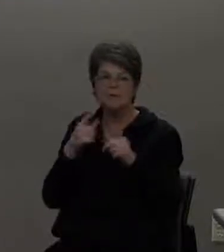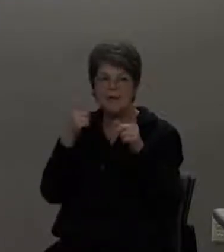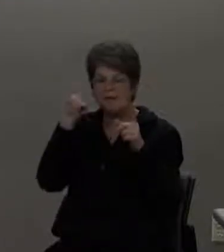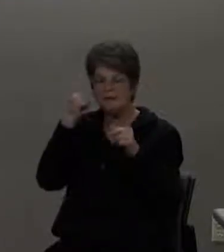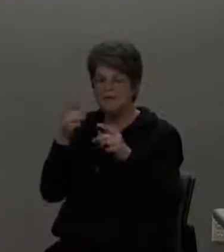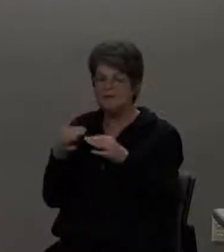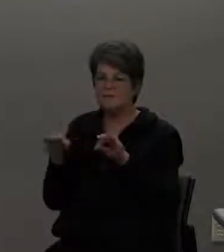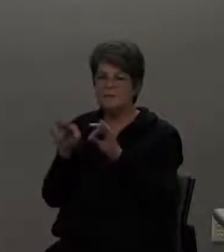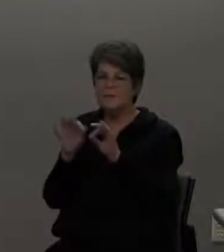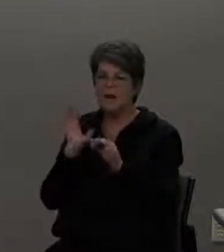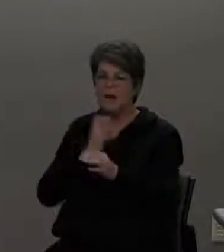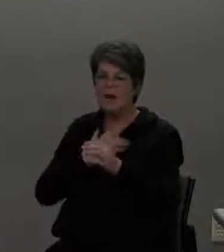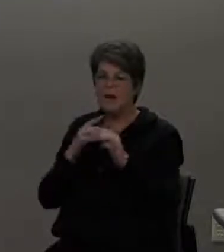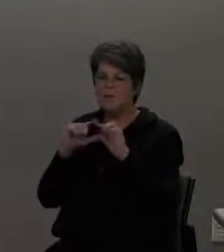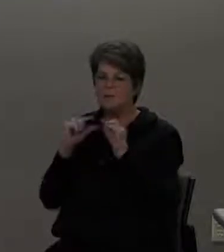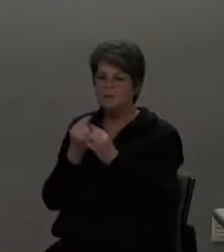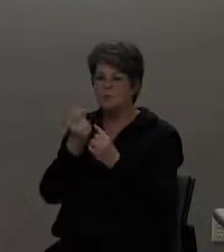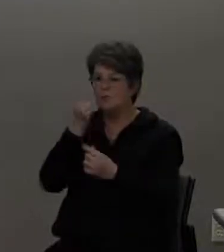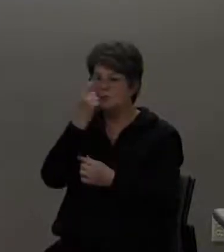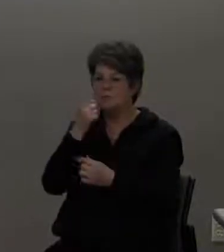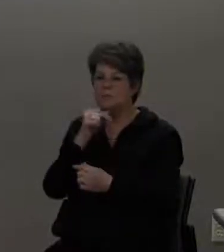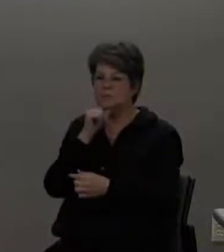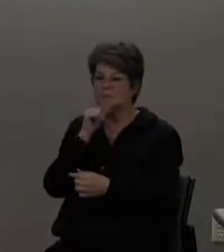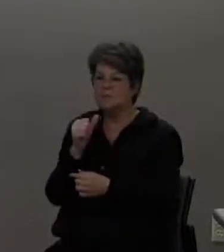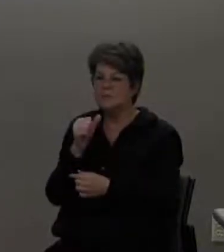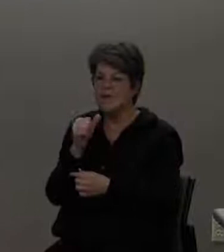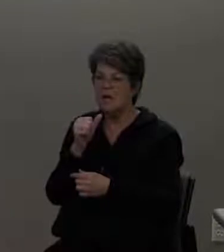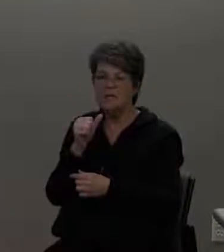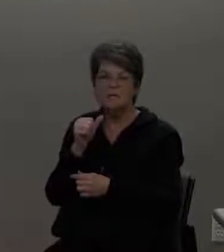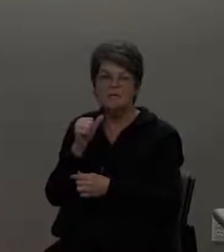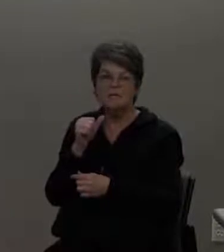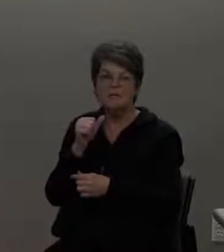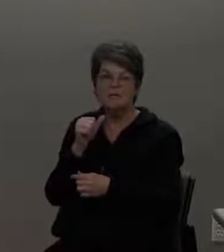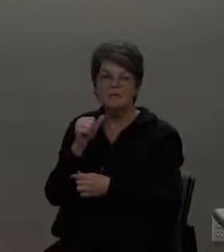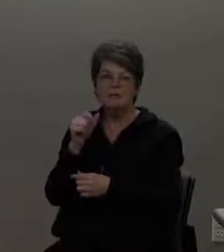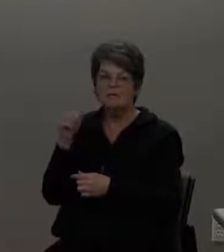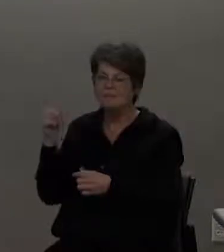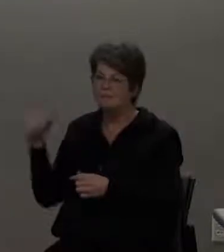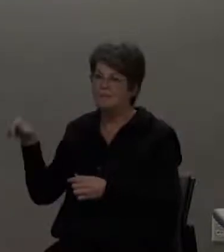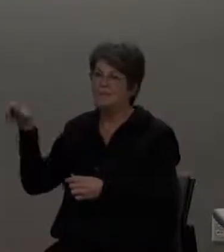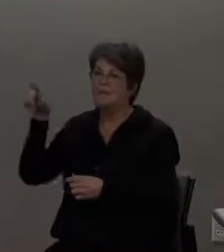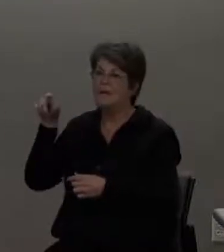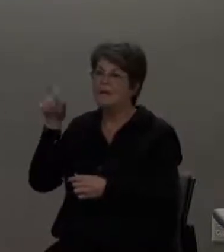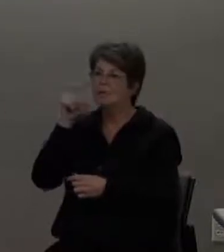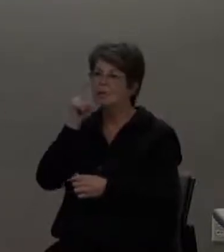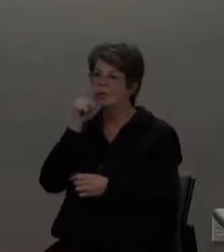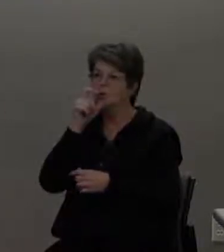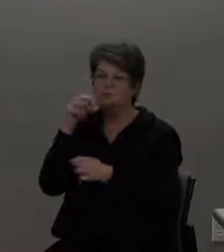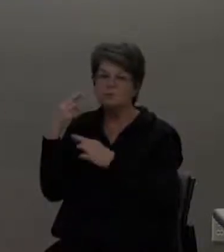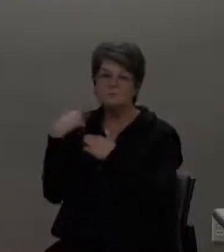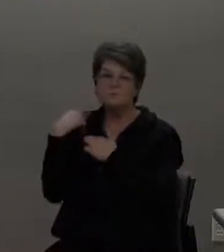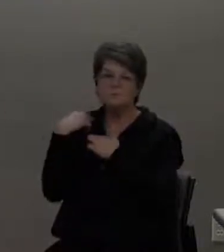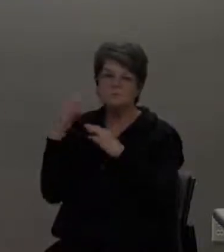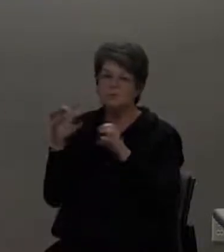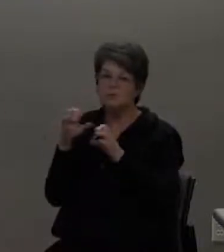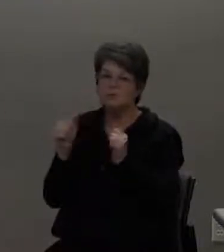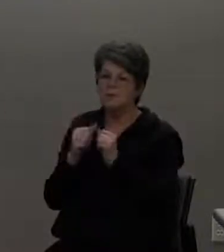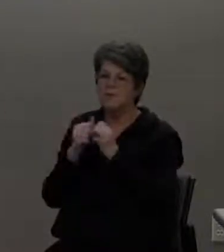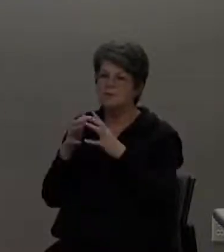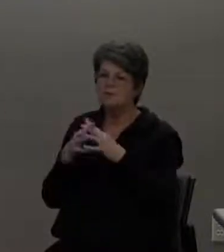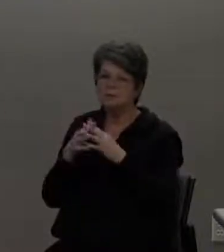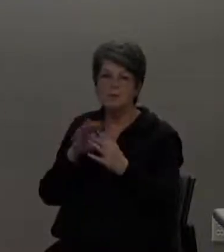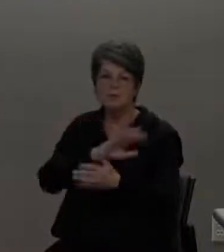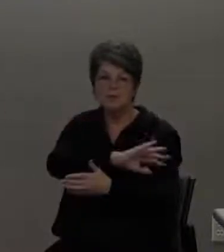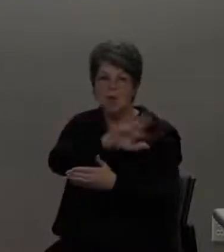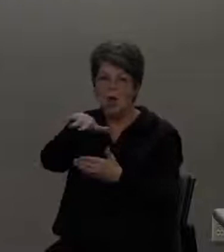important that our group here understands that it's not them that are responsible for doing the implementation. No,